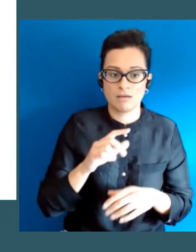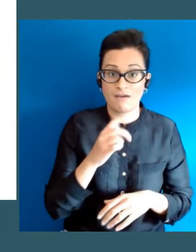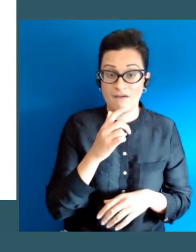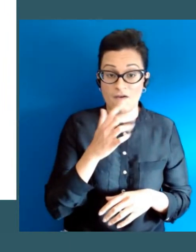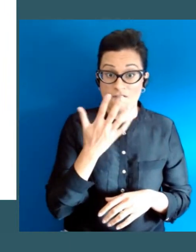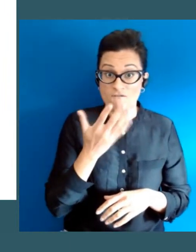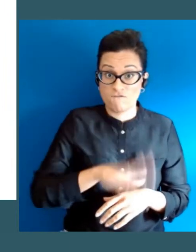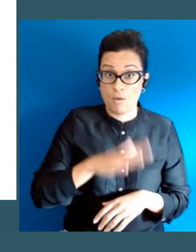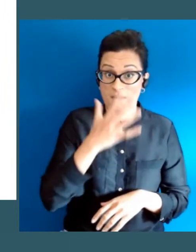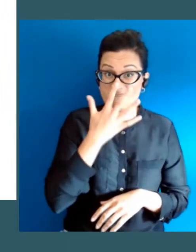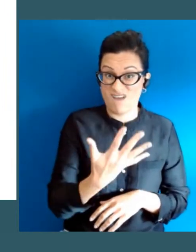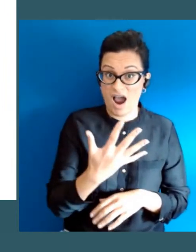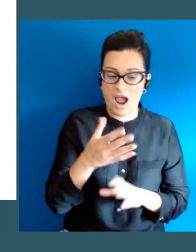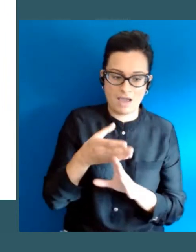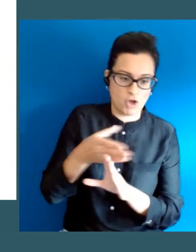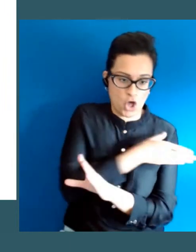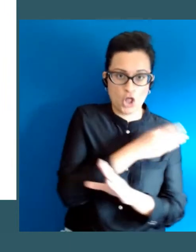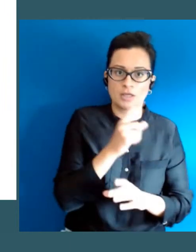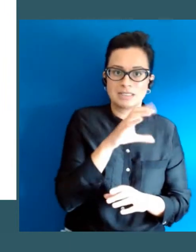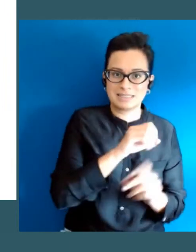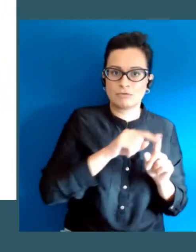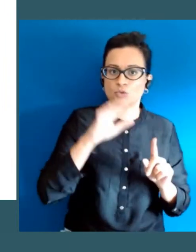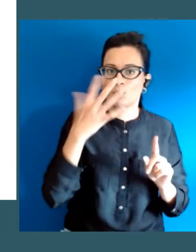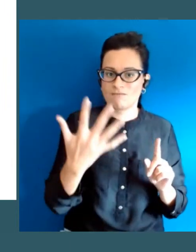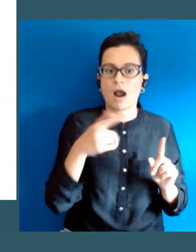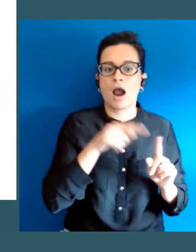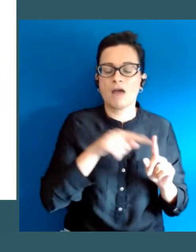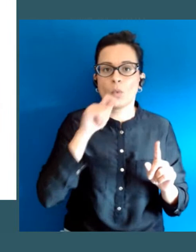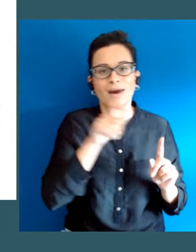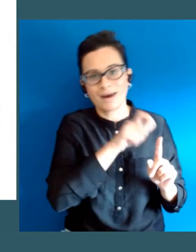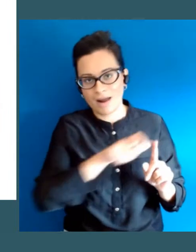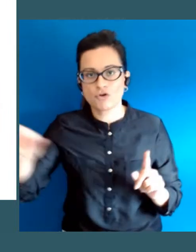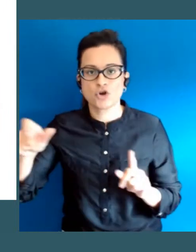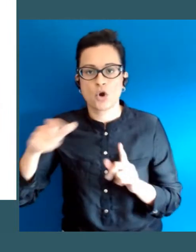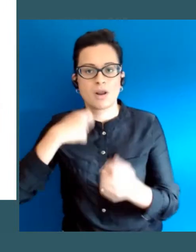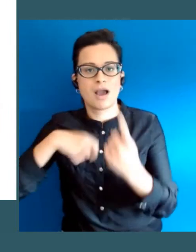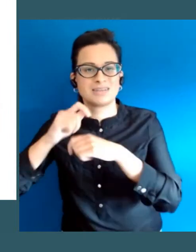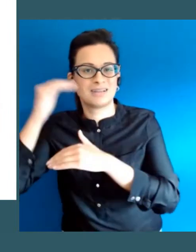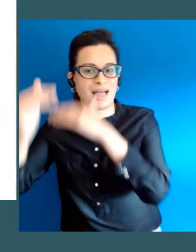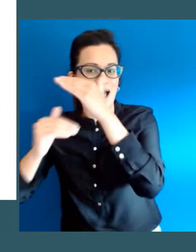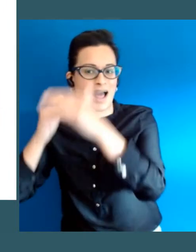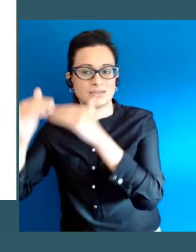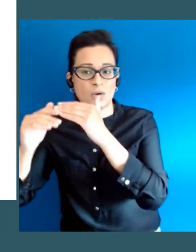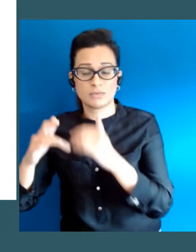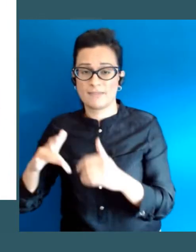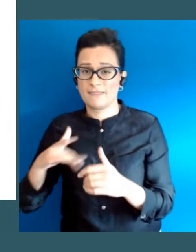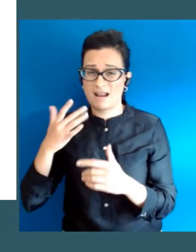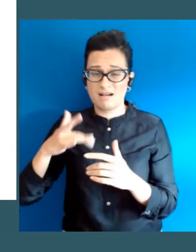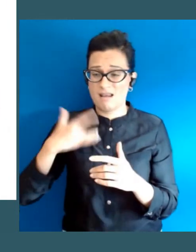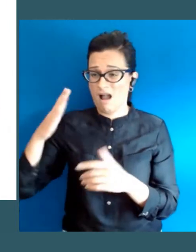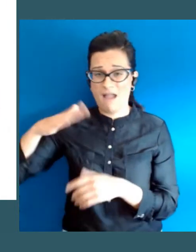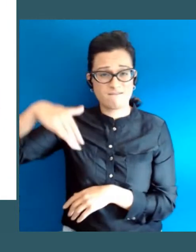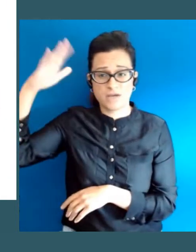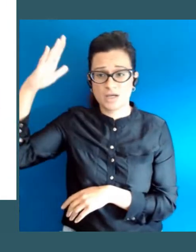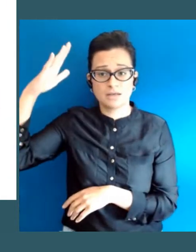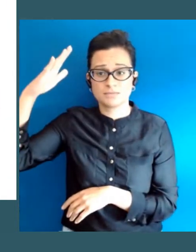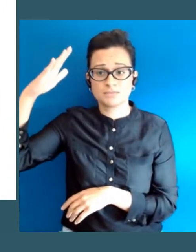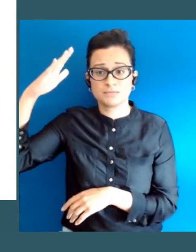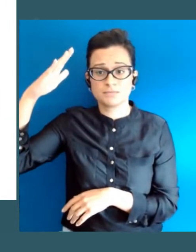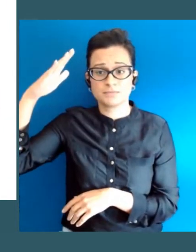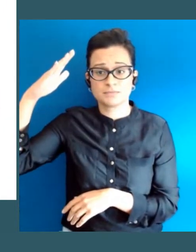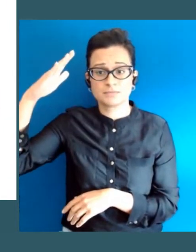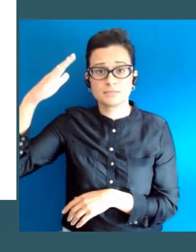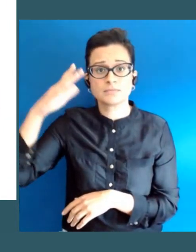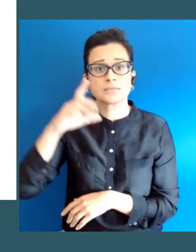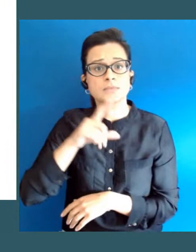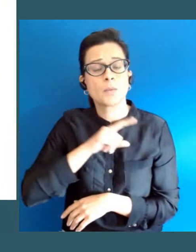persists into adulthood. So that is a lifelong condition for these people who have